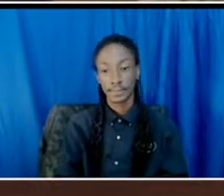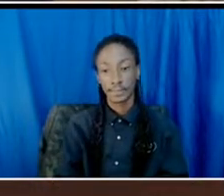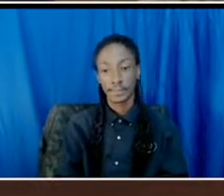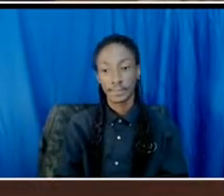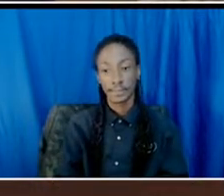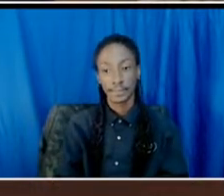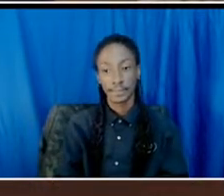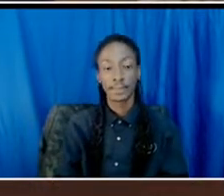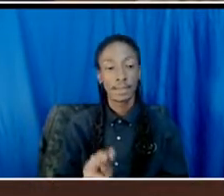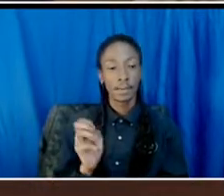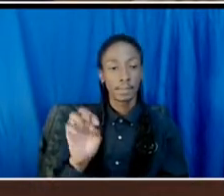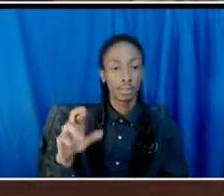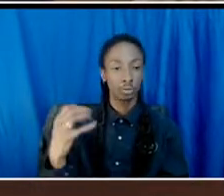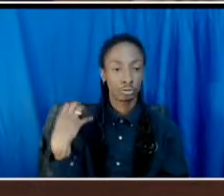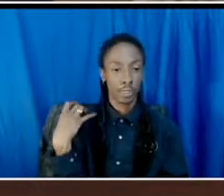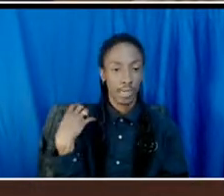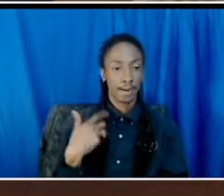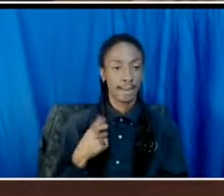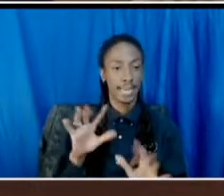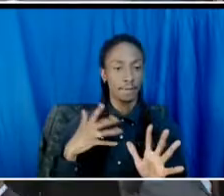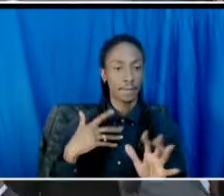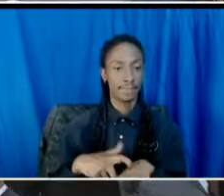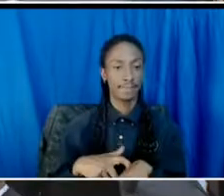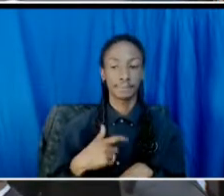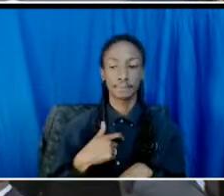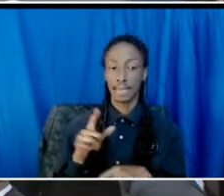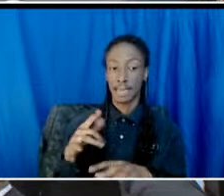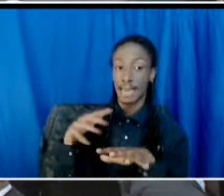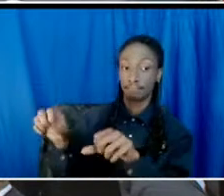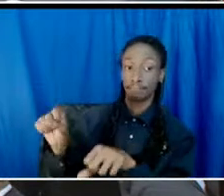Mr. Chairman, I yield back. Mr. Chairman, I reserve.